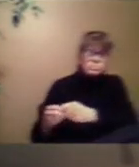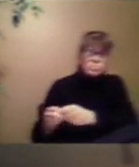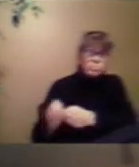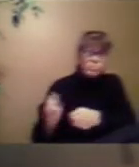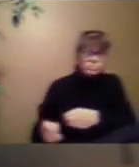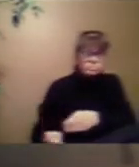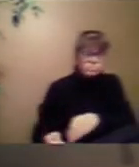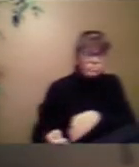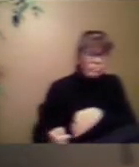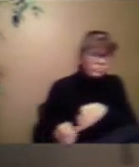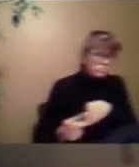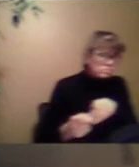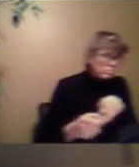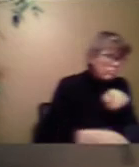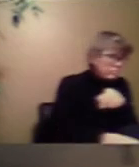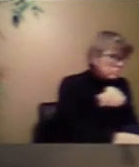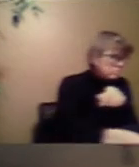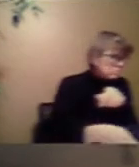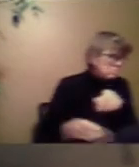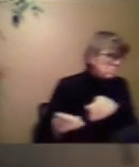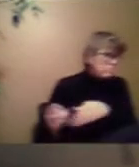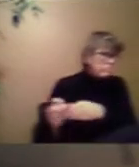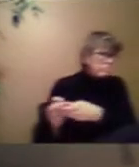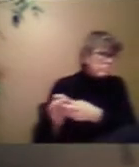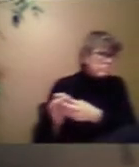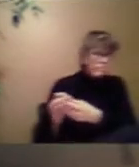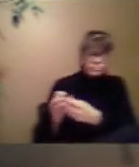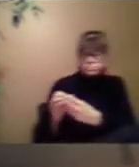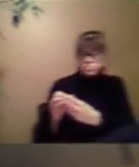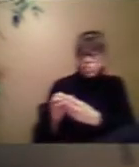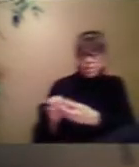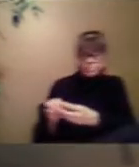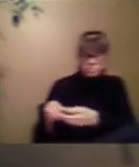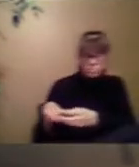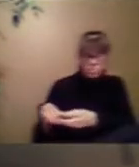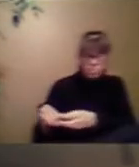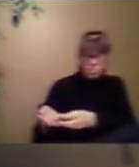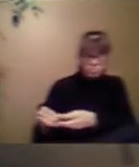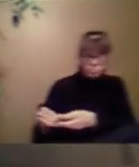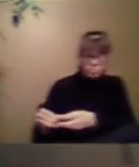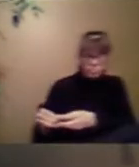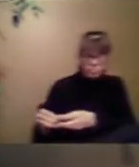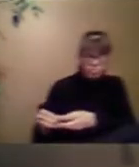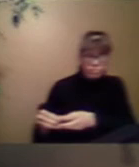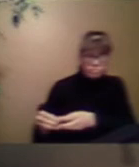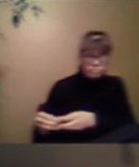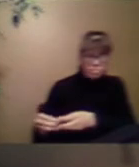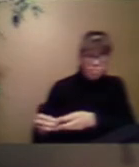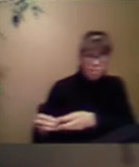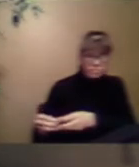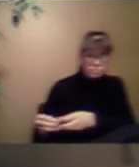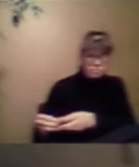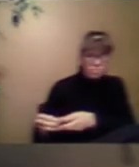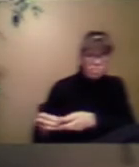joined us to go through his presentation. So it has not been rushed. As far as development, we have